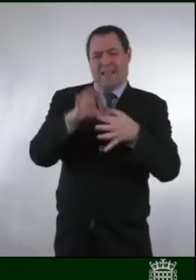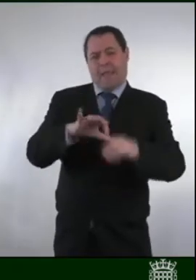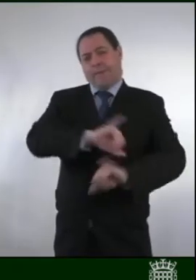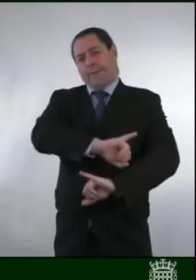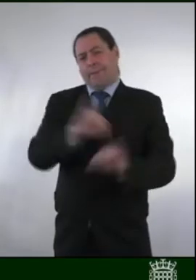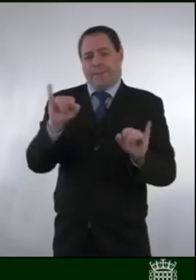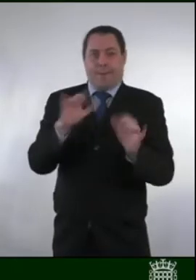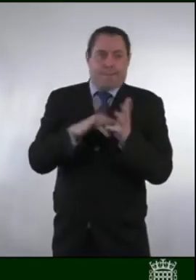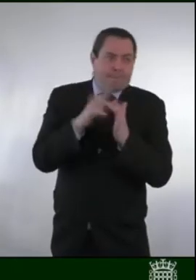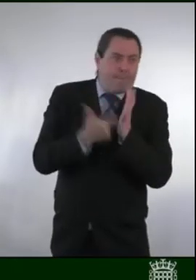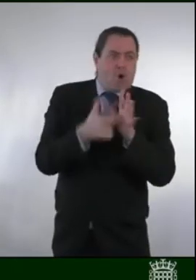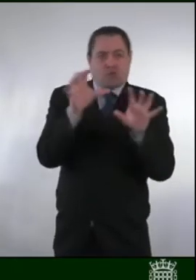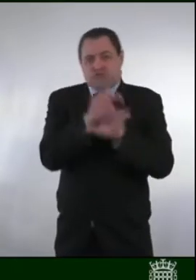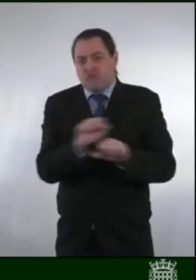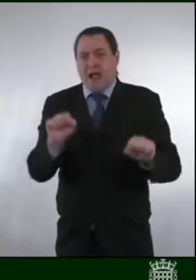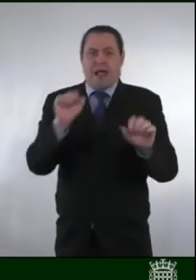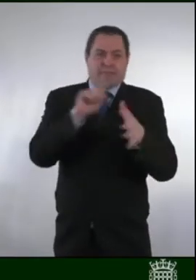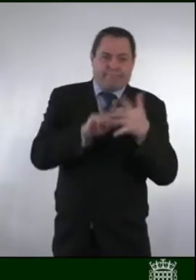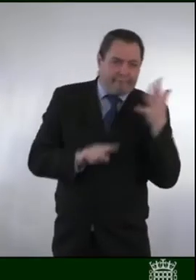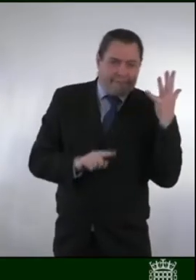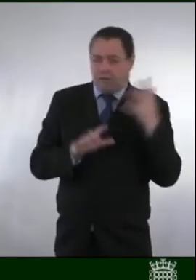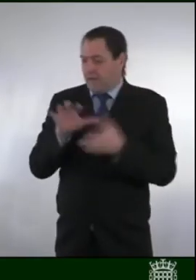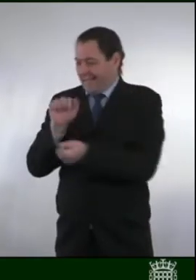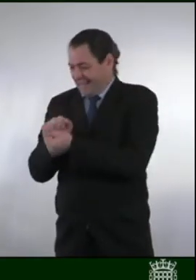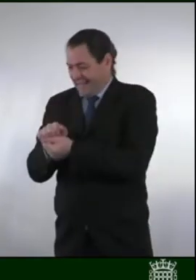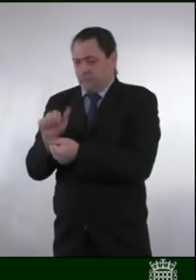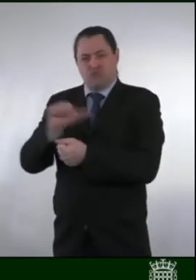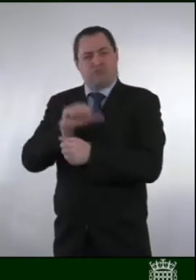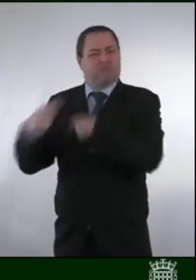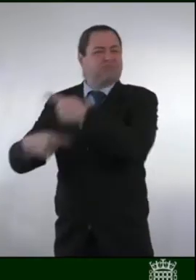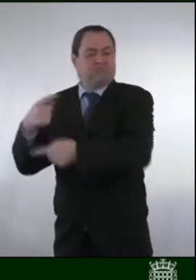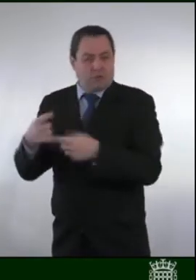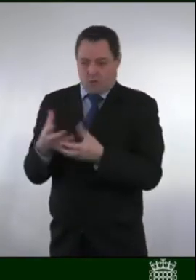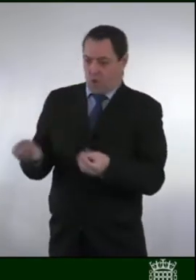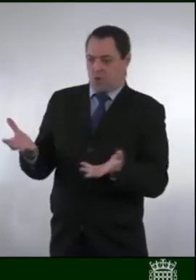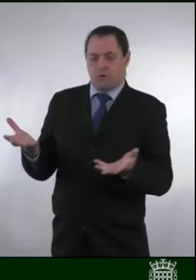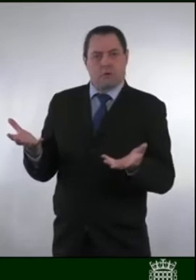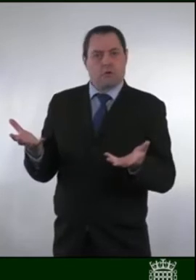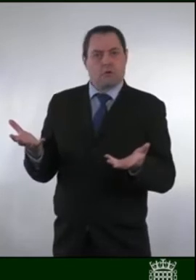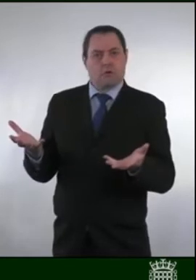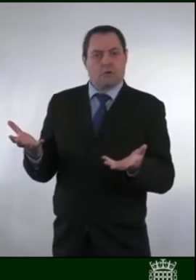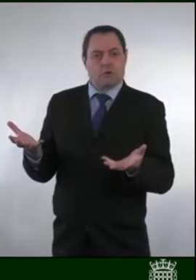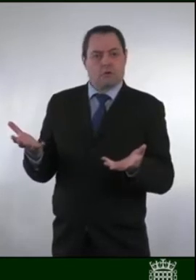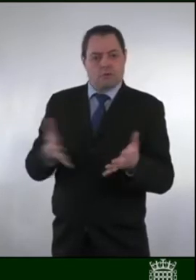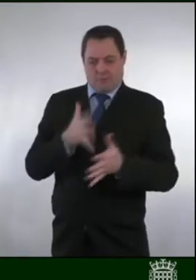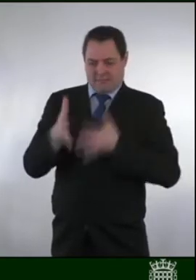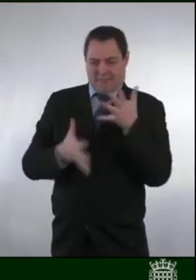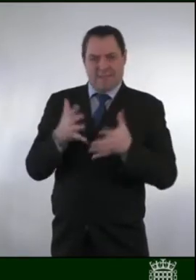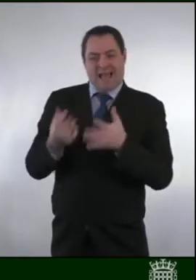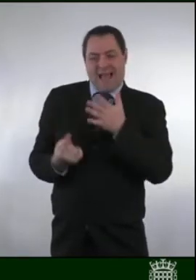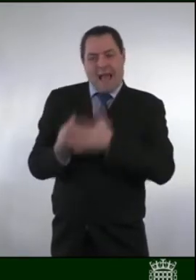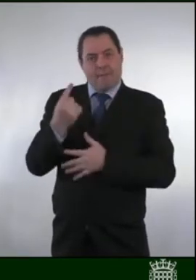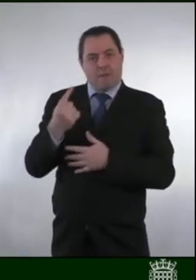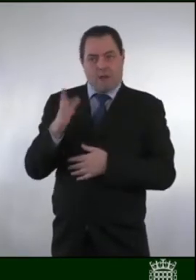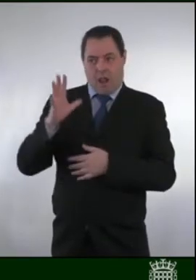offences. That's why it's indefinite retention. It's been deleted. So is the Prime Minister seriously telling us that 10 days after this incident came to